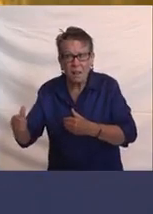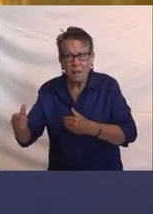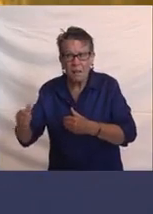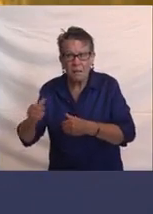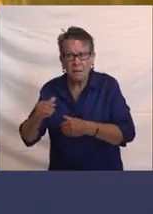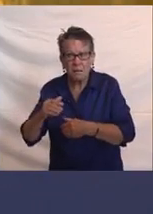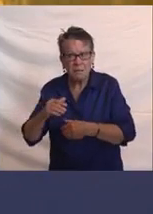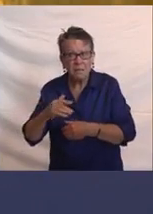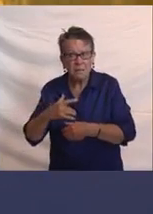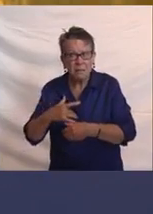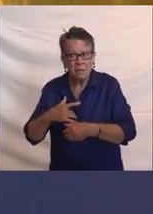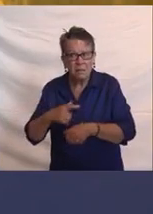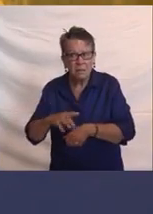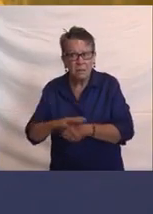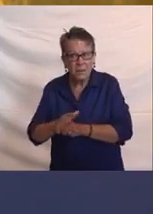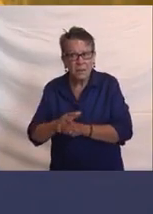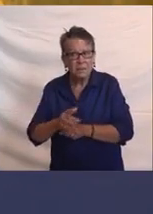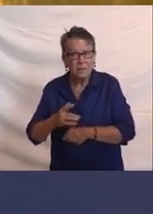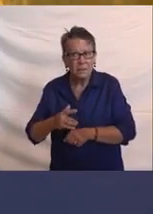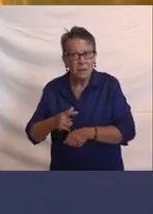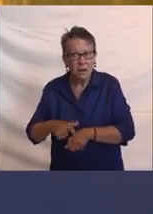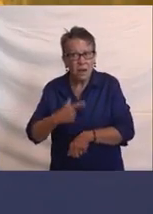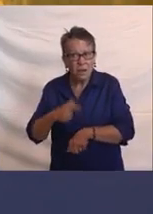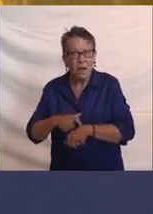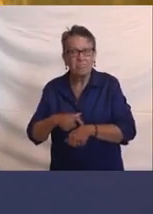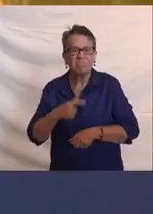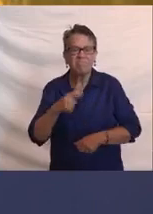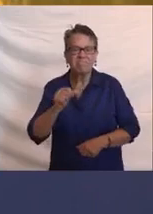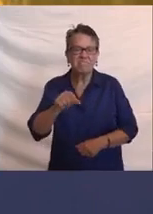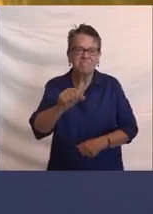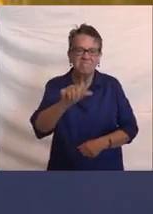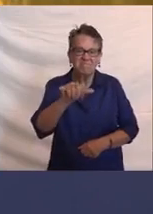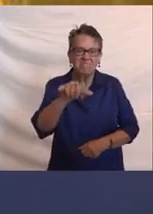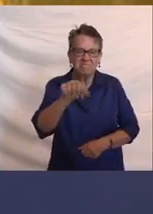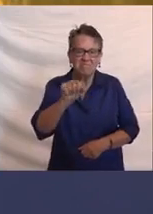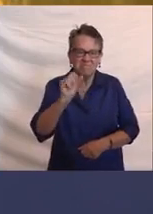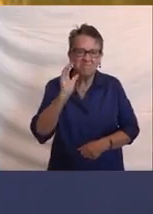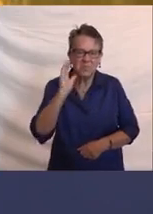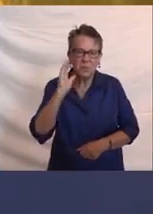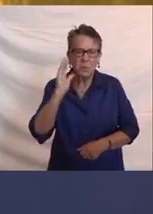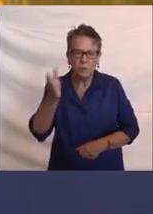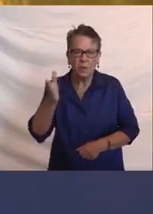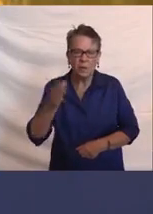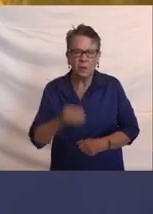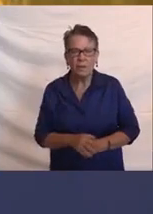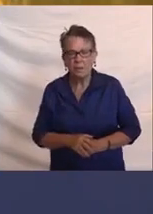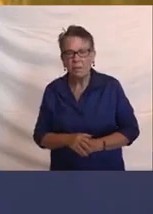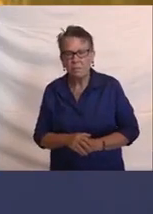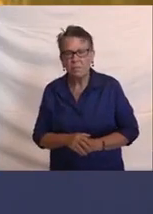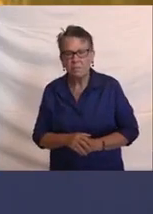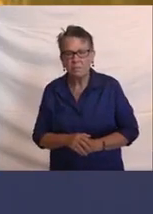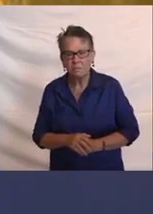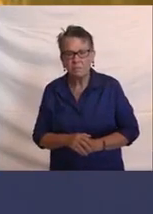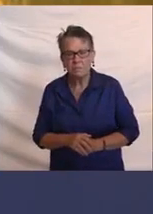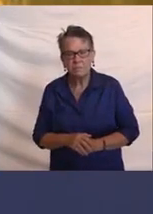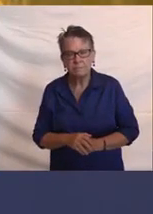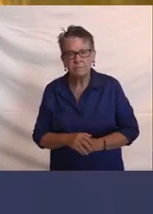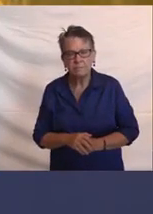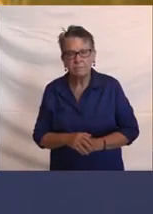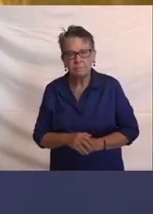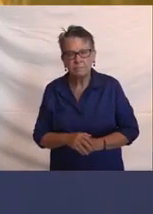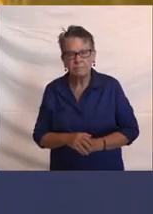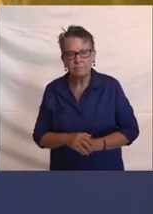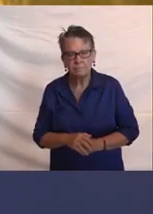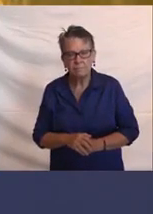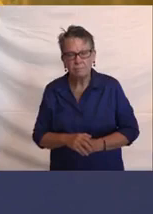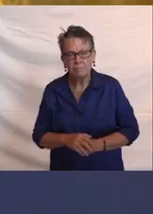yes. Just as we've discussed, different question, but just as we've discussed, Ed Lifshitz was with us several months ago, and we